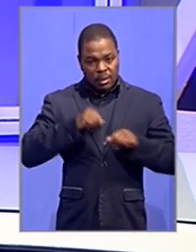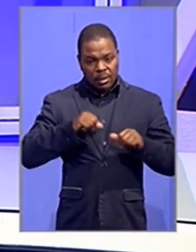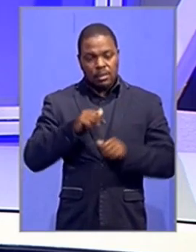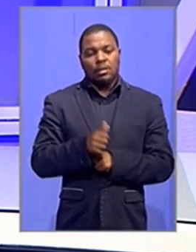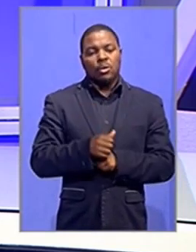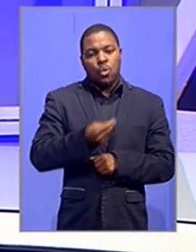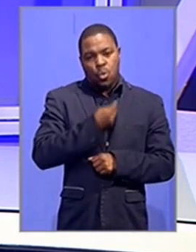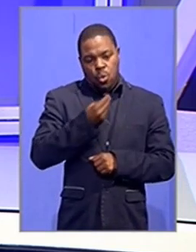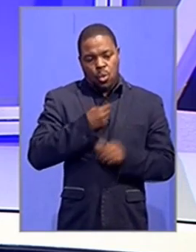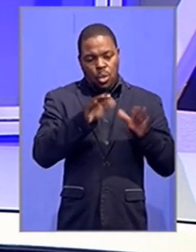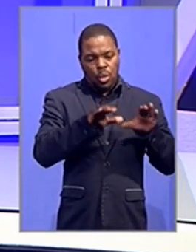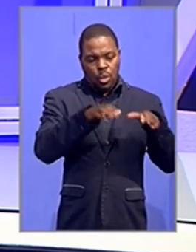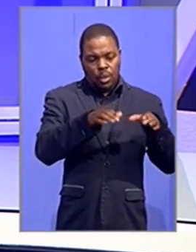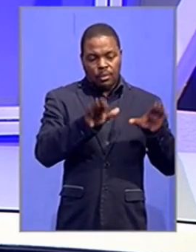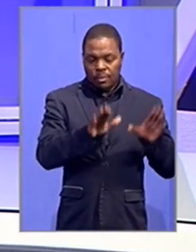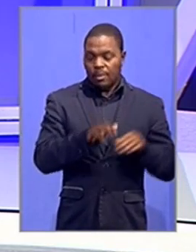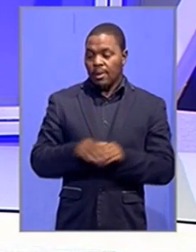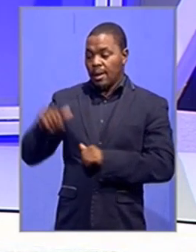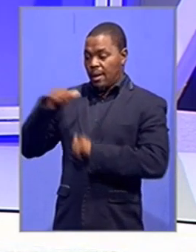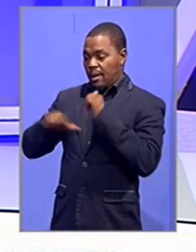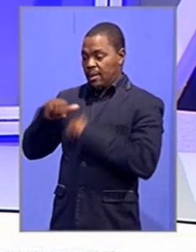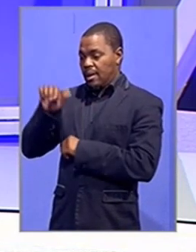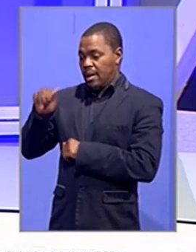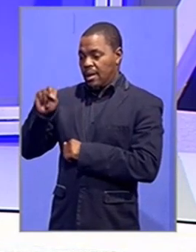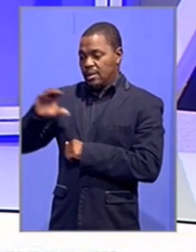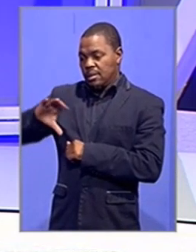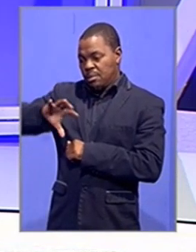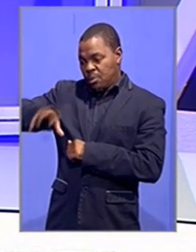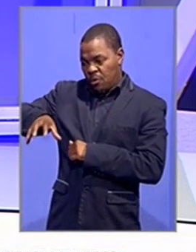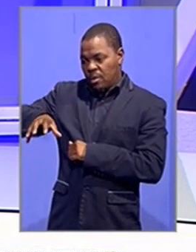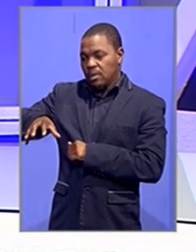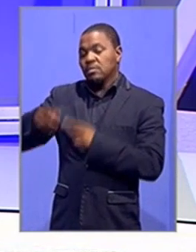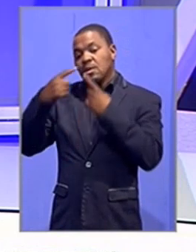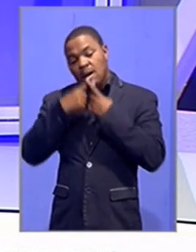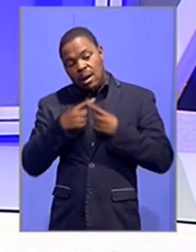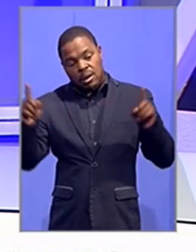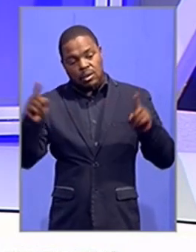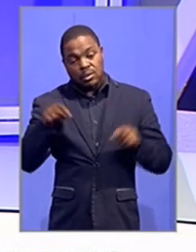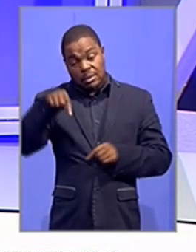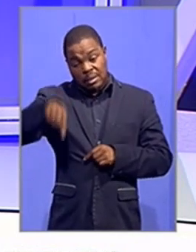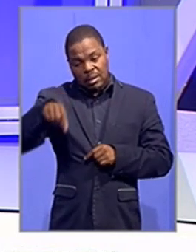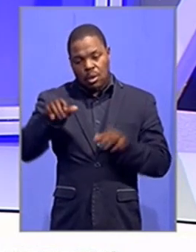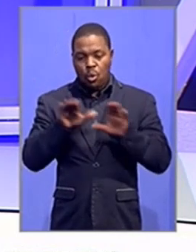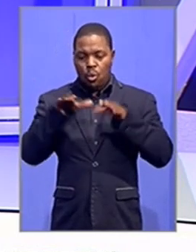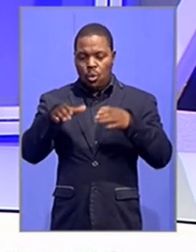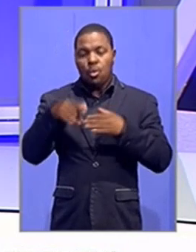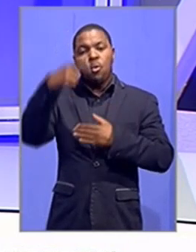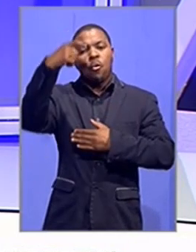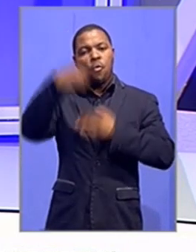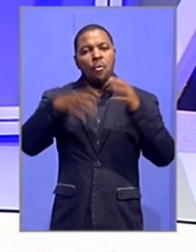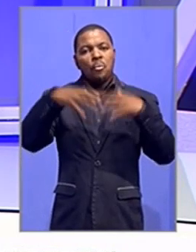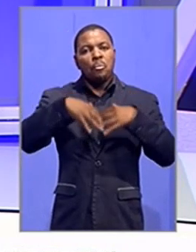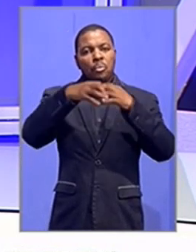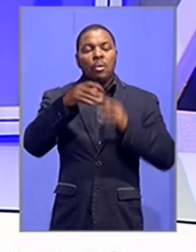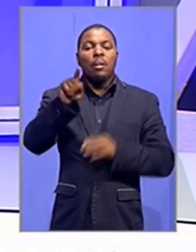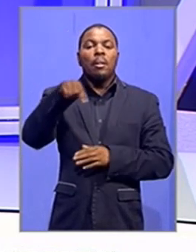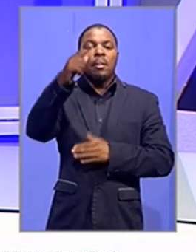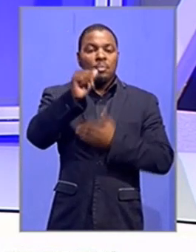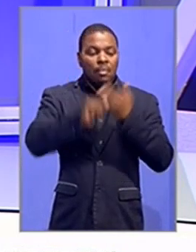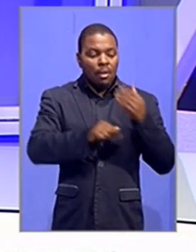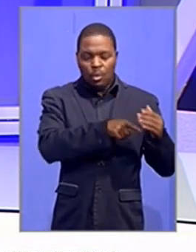di amogetse ka tlatsopedi kitsiso ya komiti ya nakwana ya ANC kwa profenseng ya gore lekoko le tla tshwara conference ya lona ya ditlhopho kgwedi e